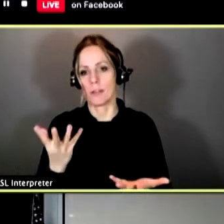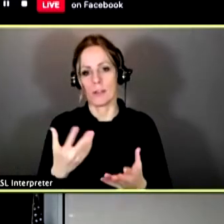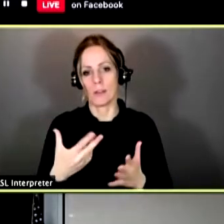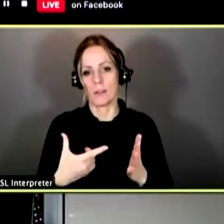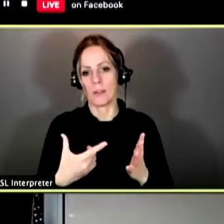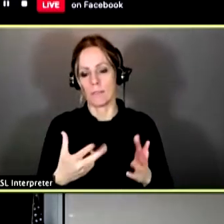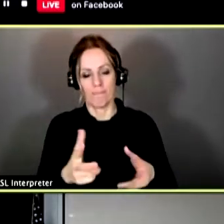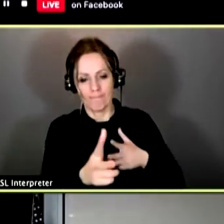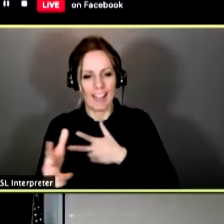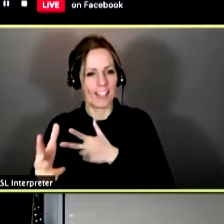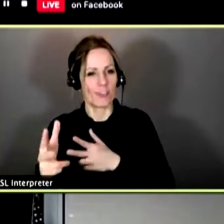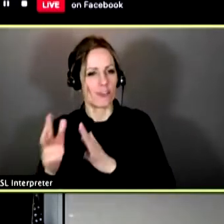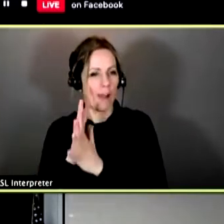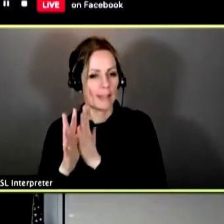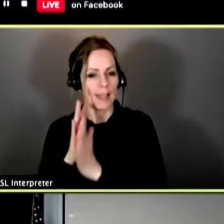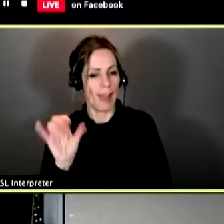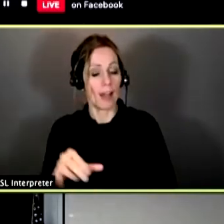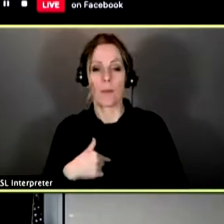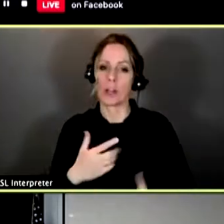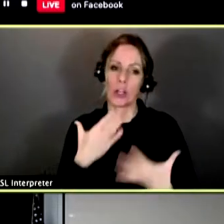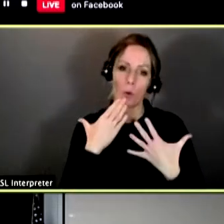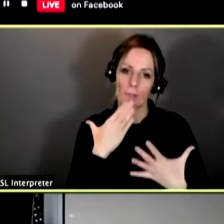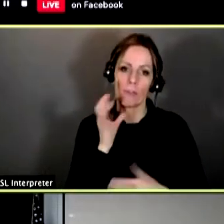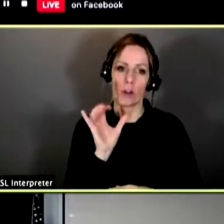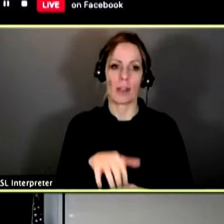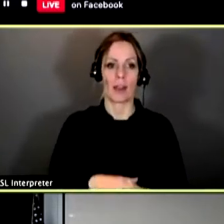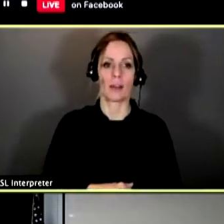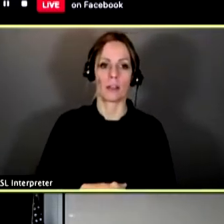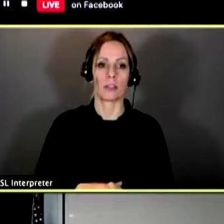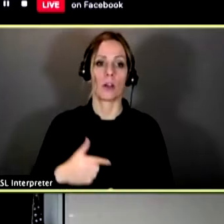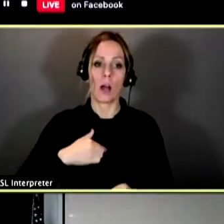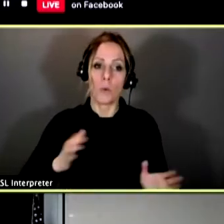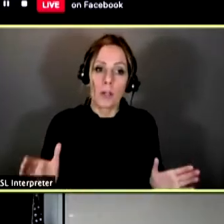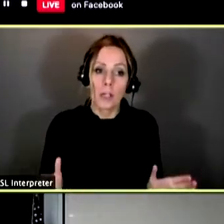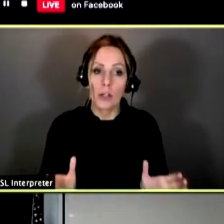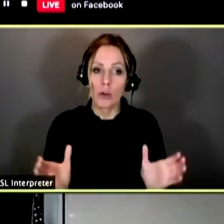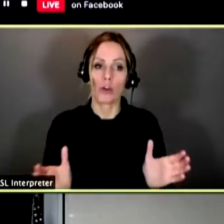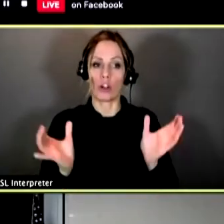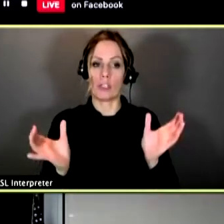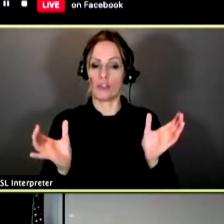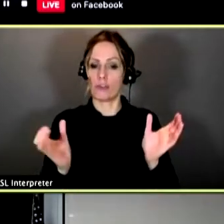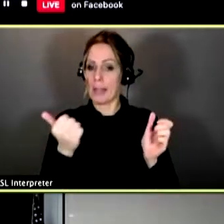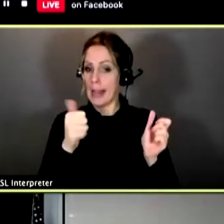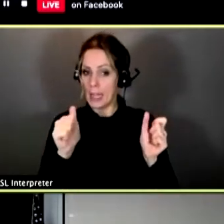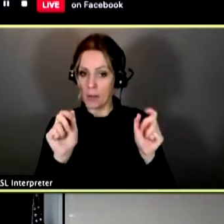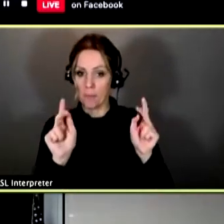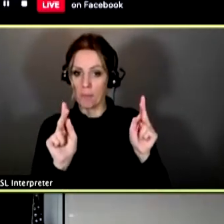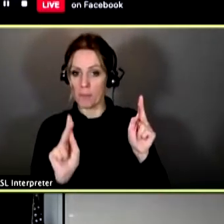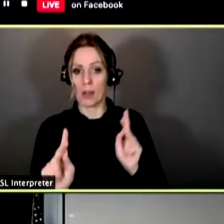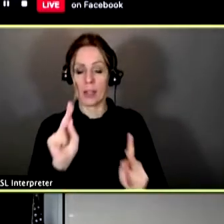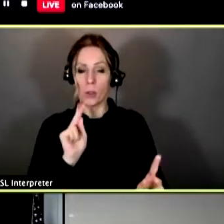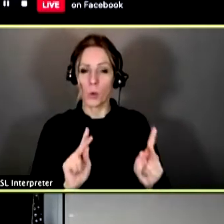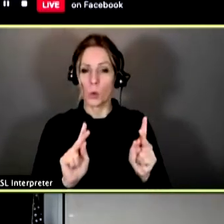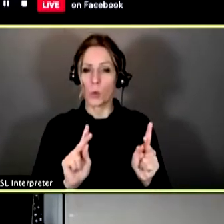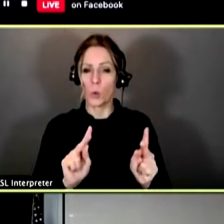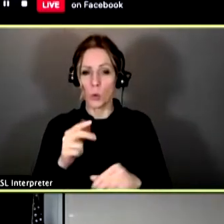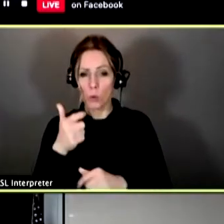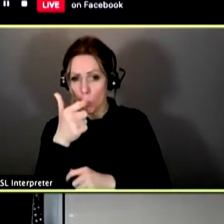And I'm very grateful for it. So I would encourage anybody who's listening, if you ever get